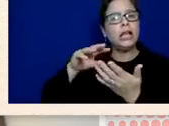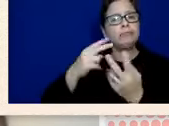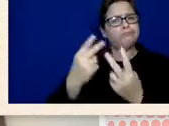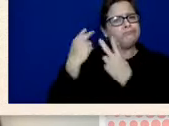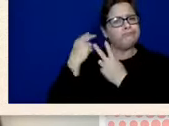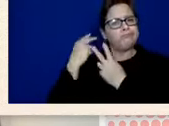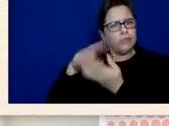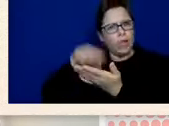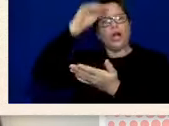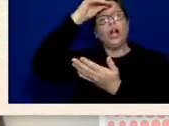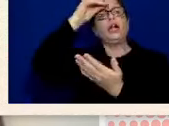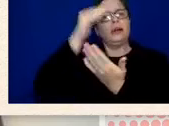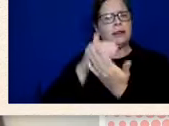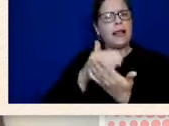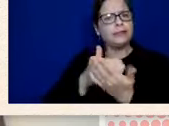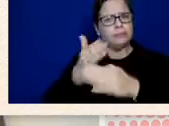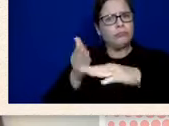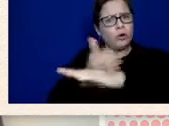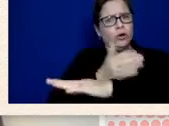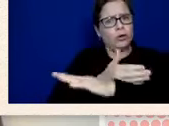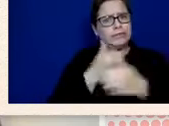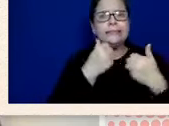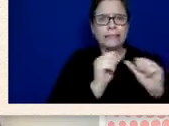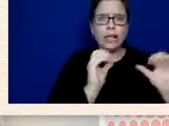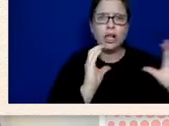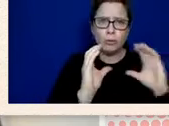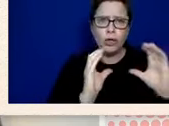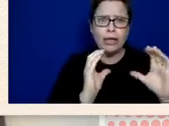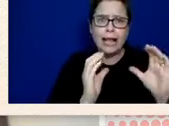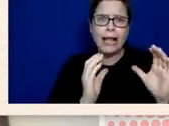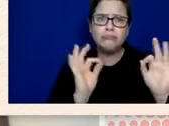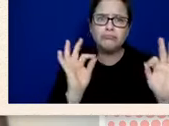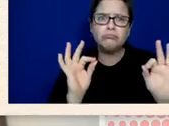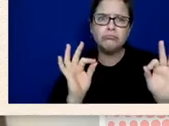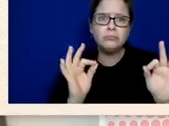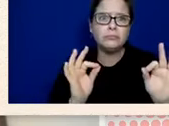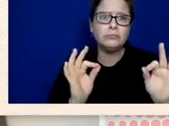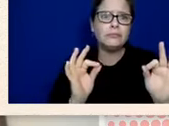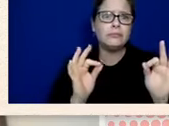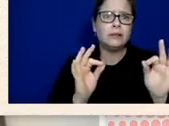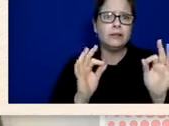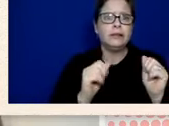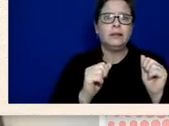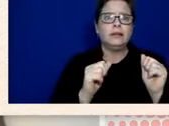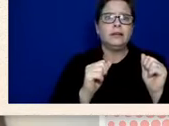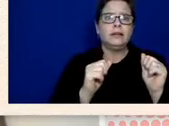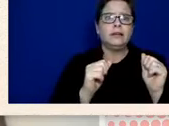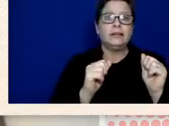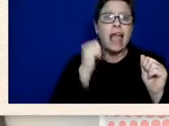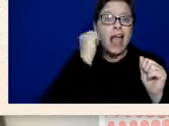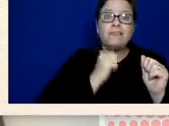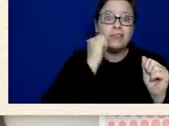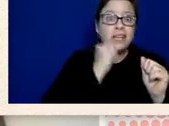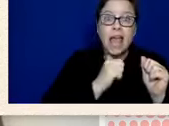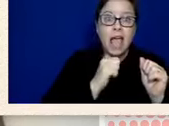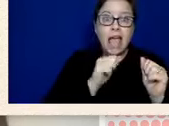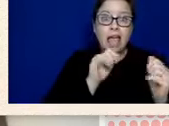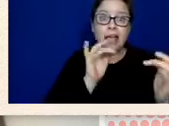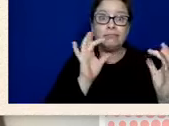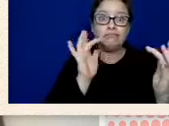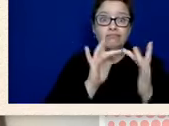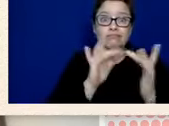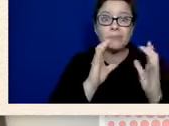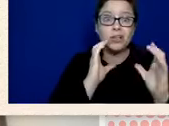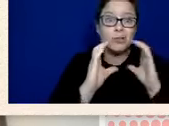we still, we do communicate, amongst each other, not uh, every single day, but frequently we